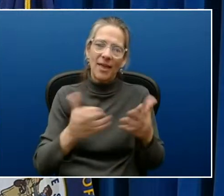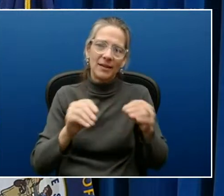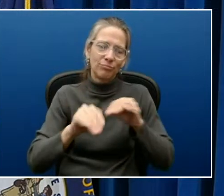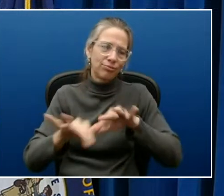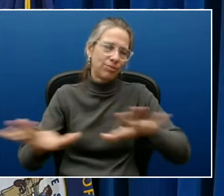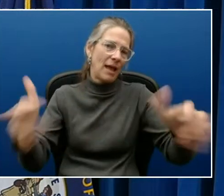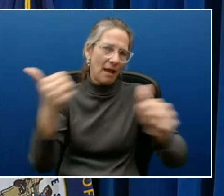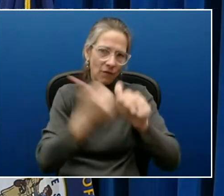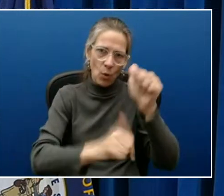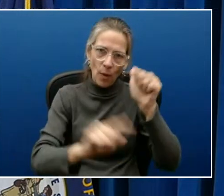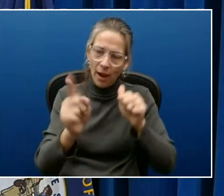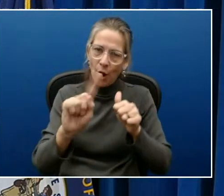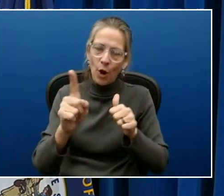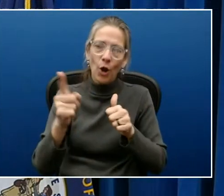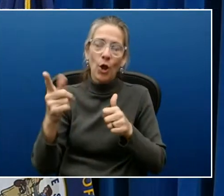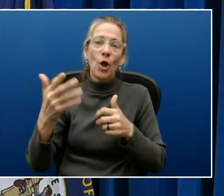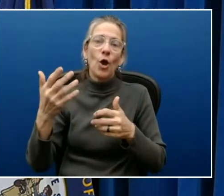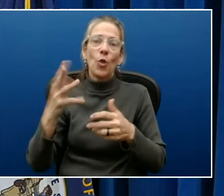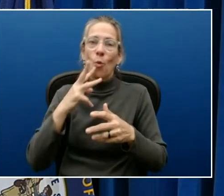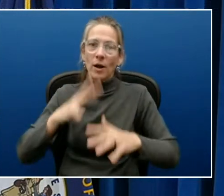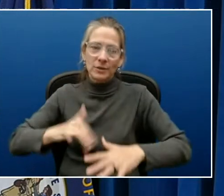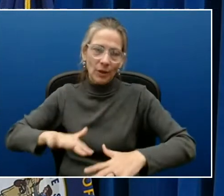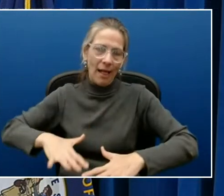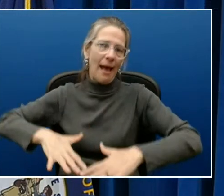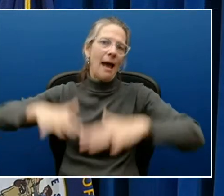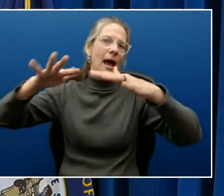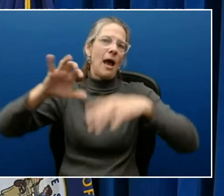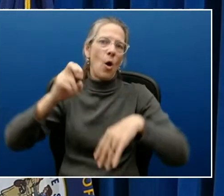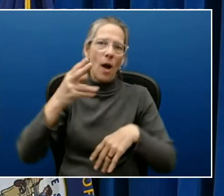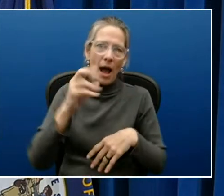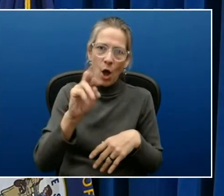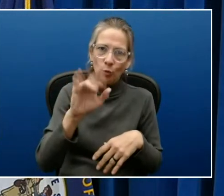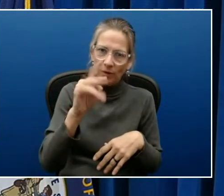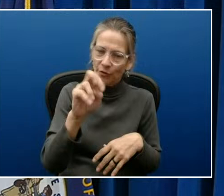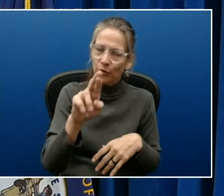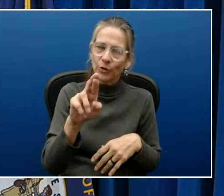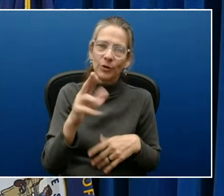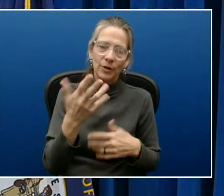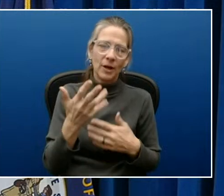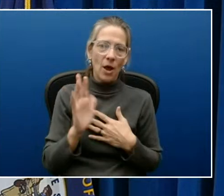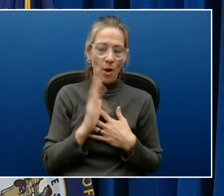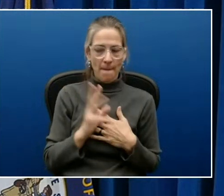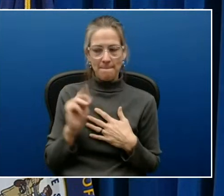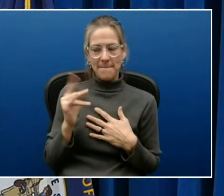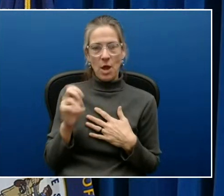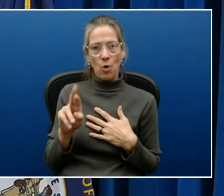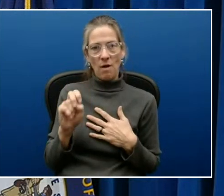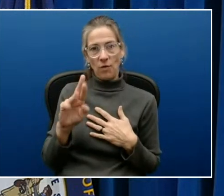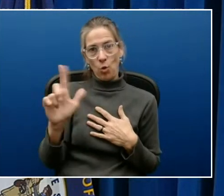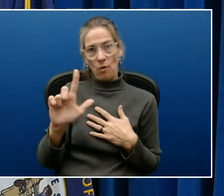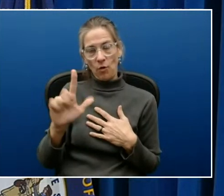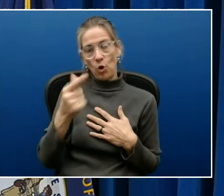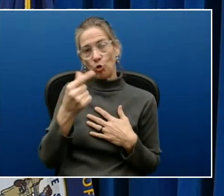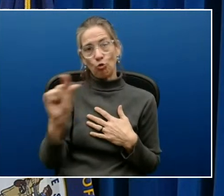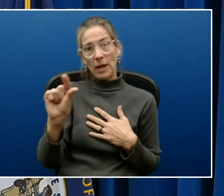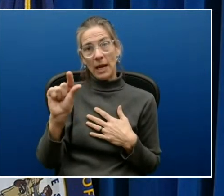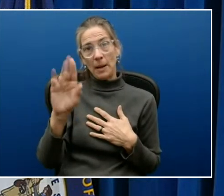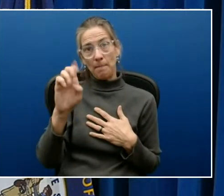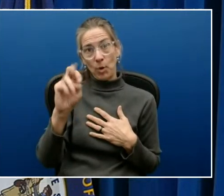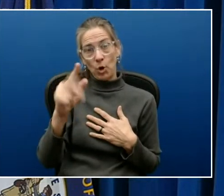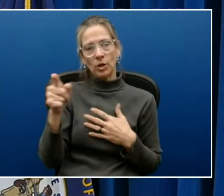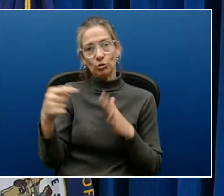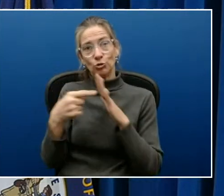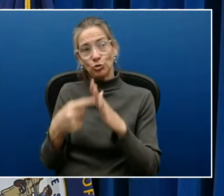was still high in the Ohio River, and I think our mayor of Louisville, Mayor Greenberg, showed that he puts the lives